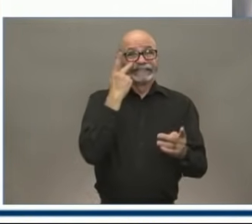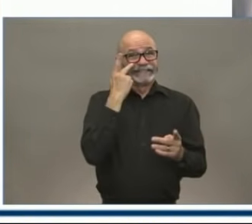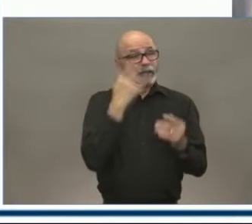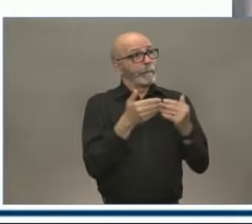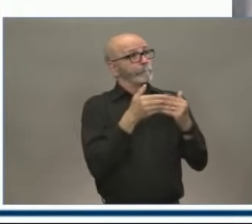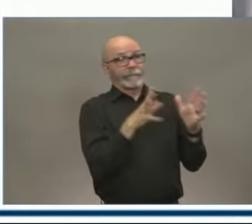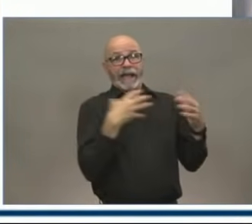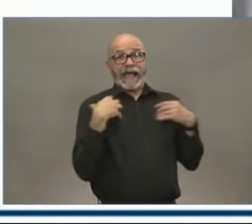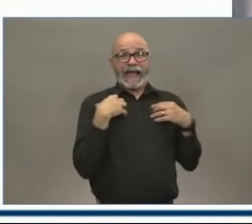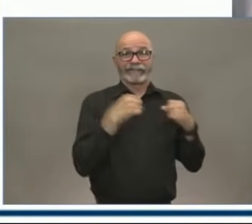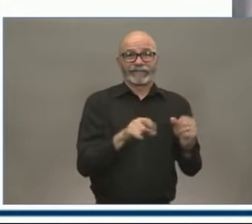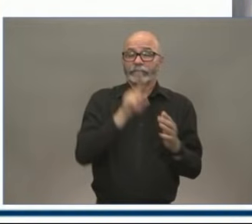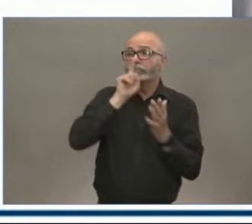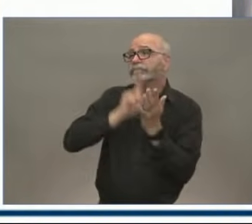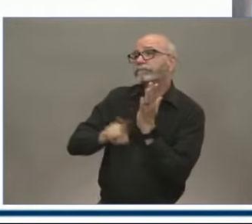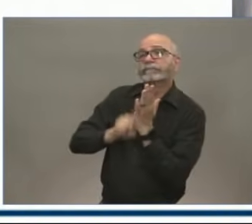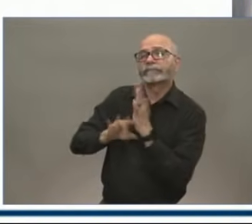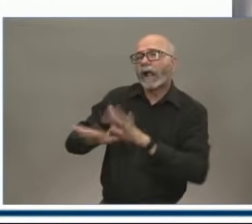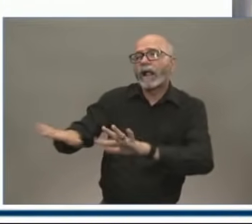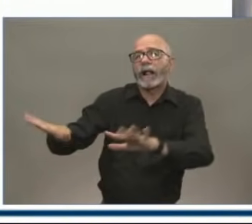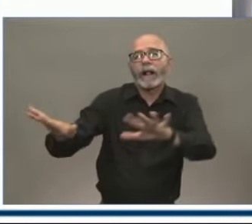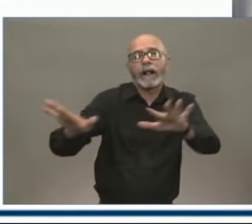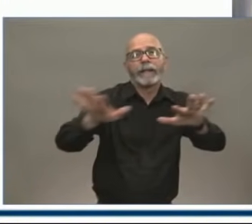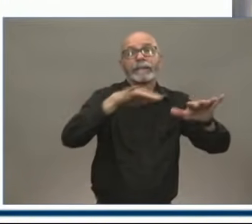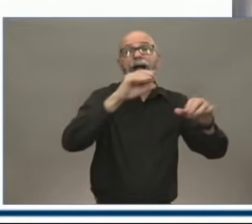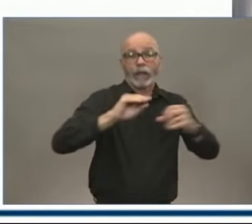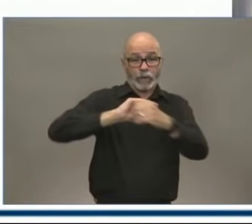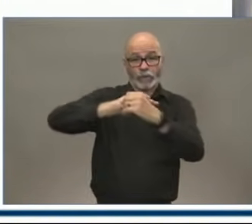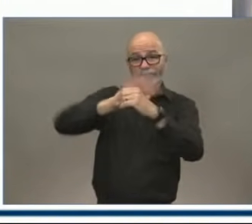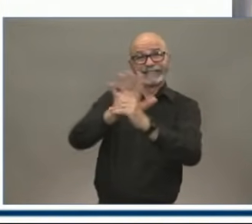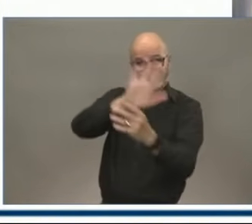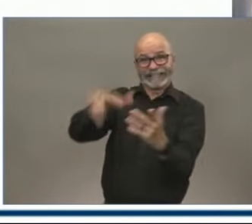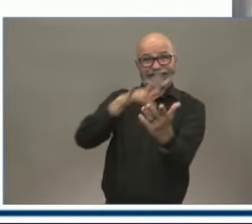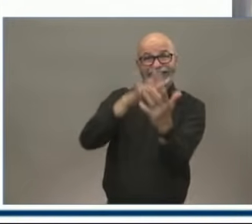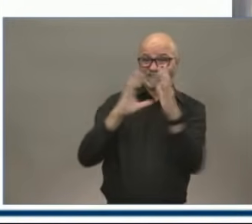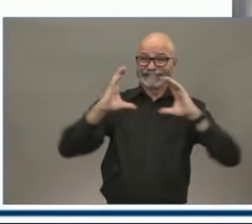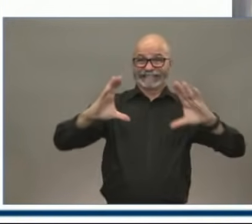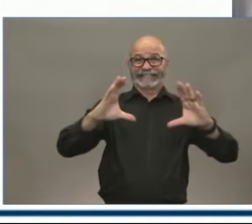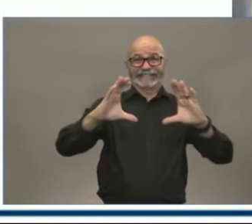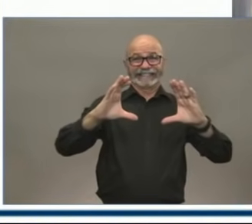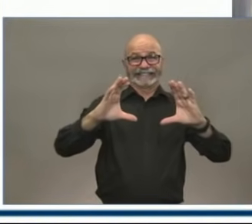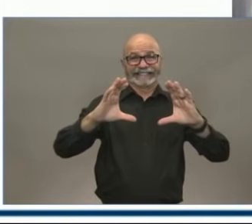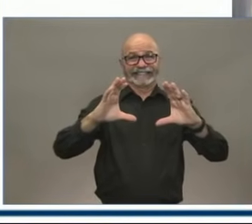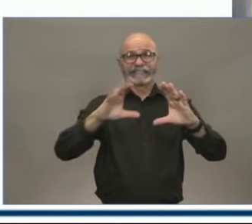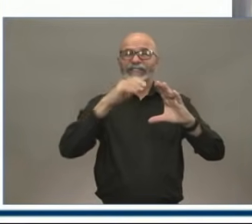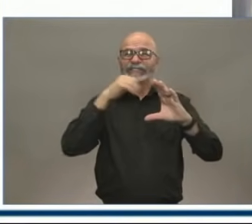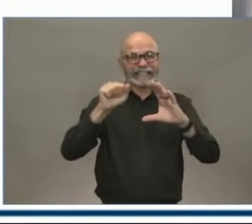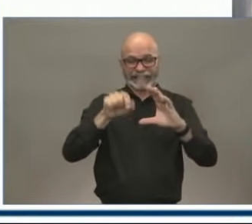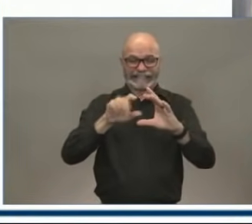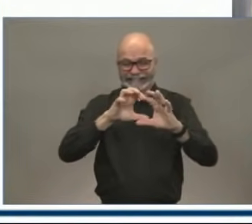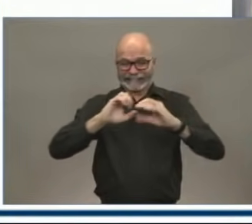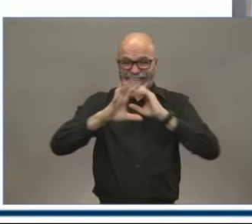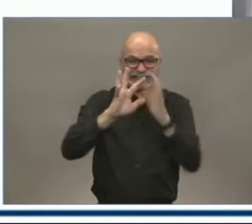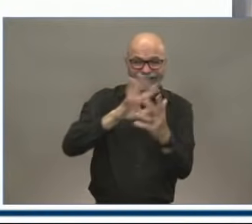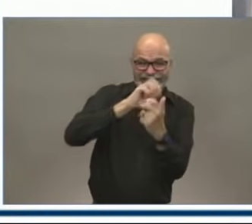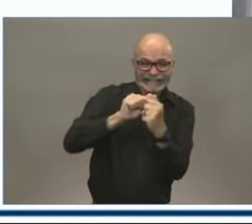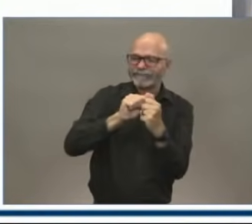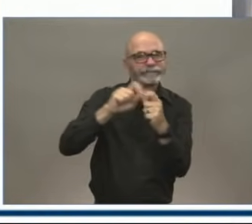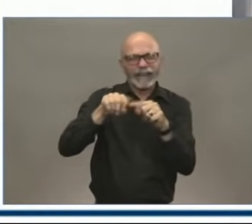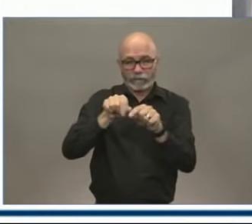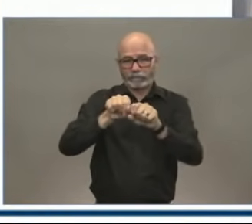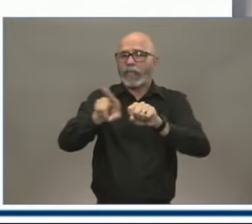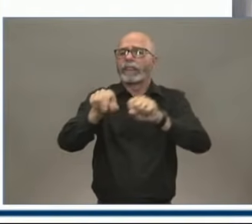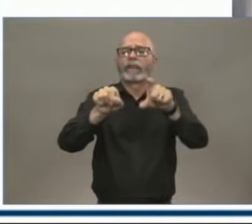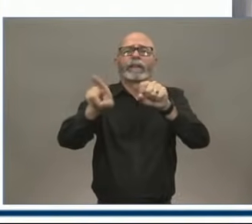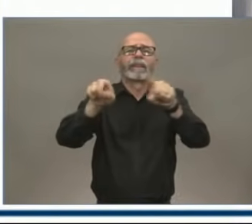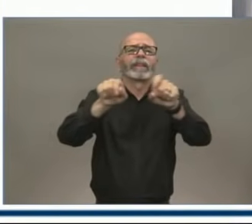investigation, COVID is in the Central Zone and is trying to seep out into other communities. That's why we are conducting asymptomatic tests